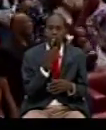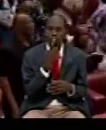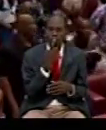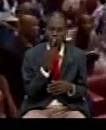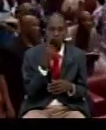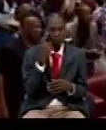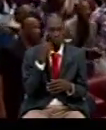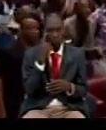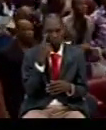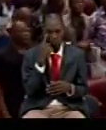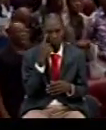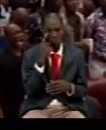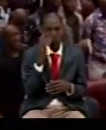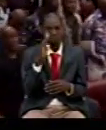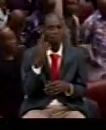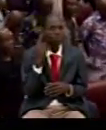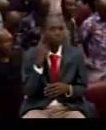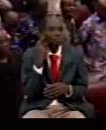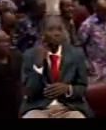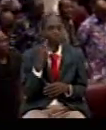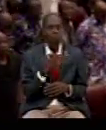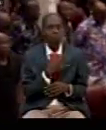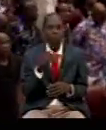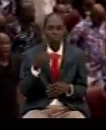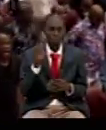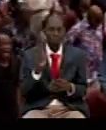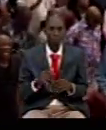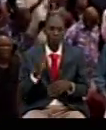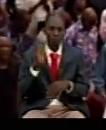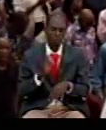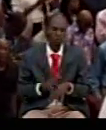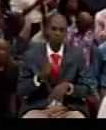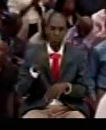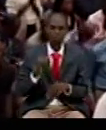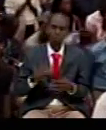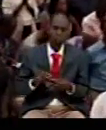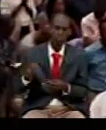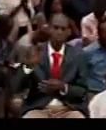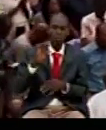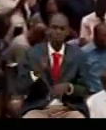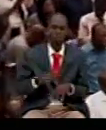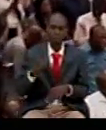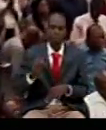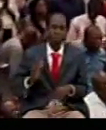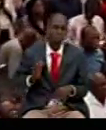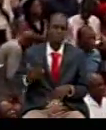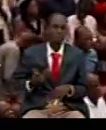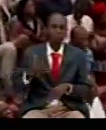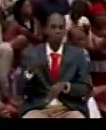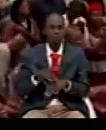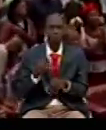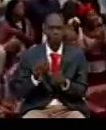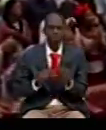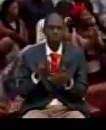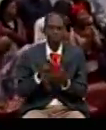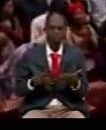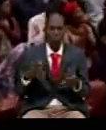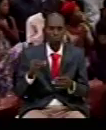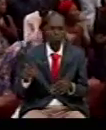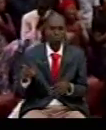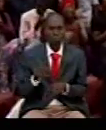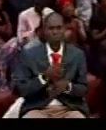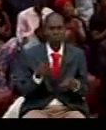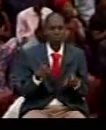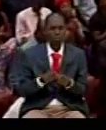your eyes, your ears. And it can touch your spirit, touch your soul, touch every part of you. And as